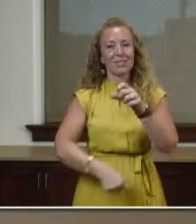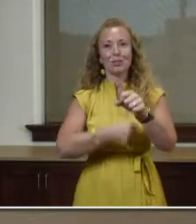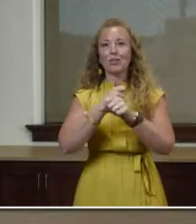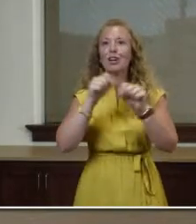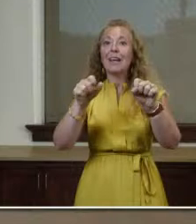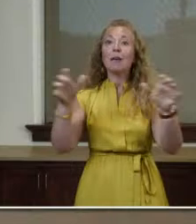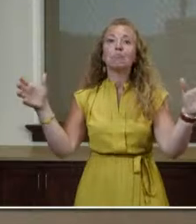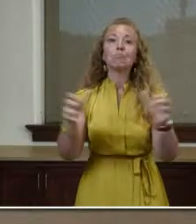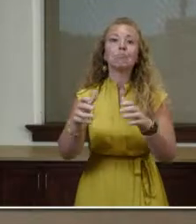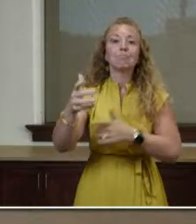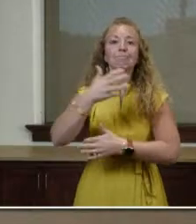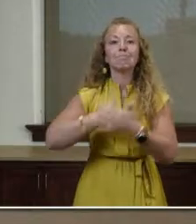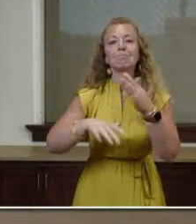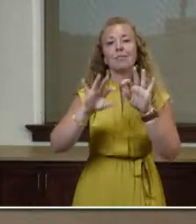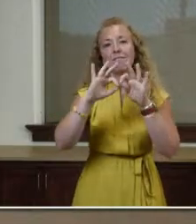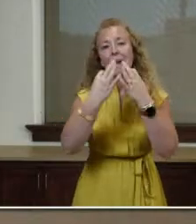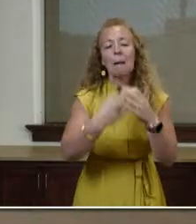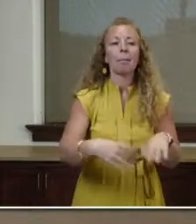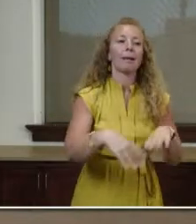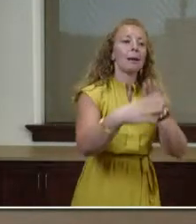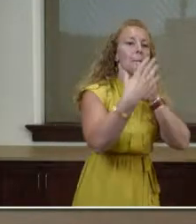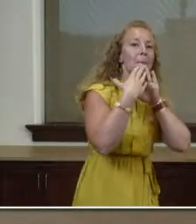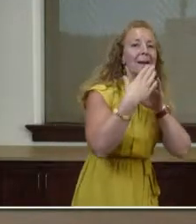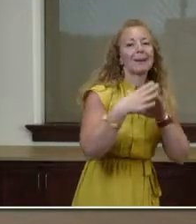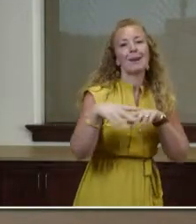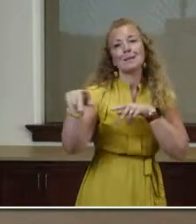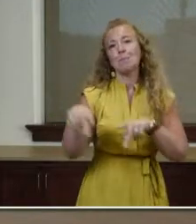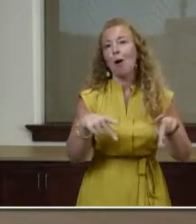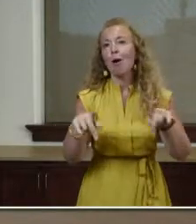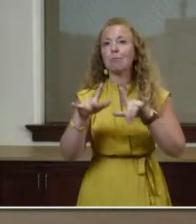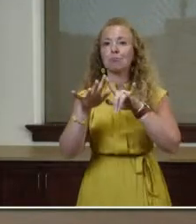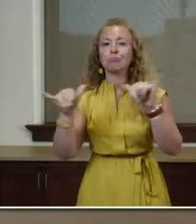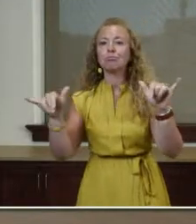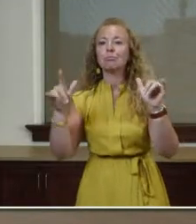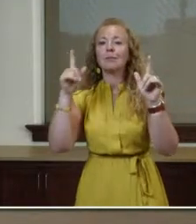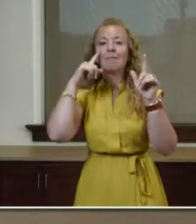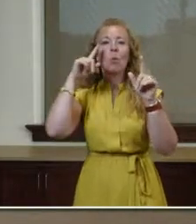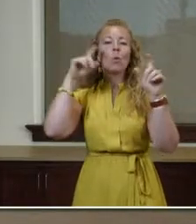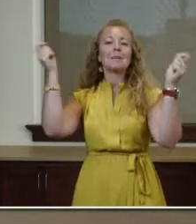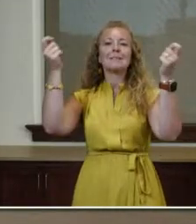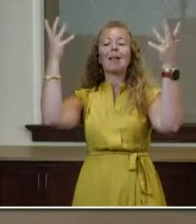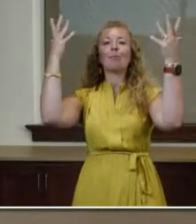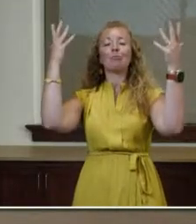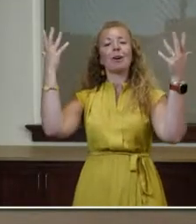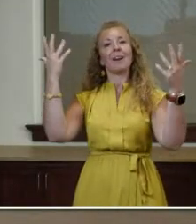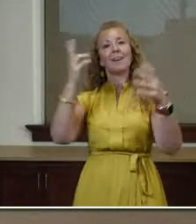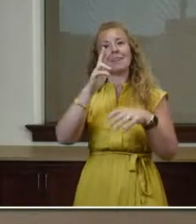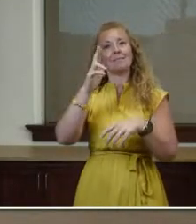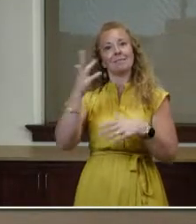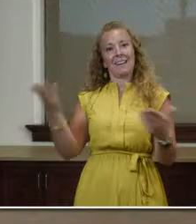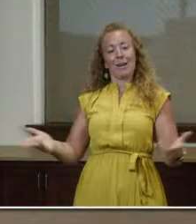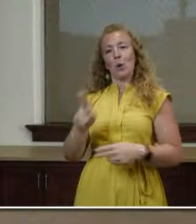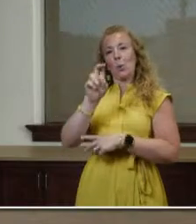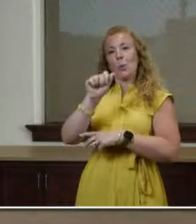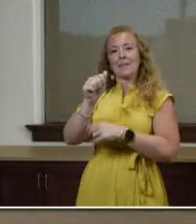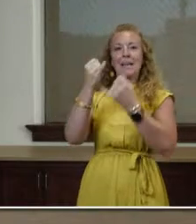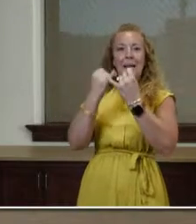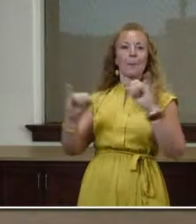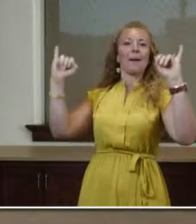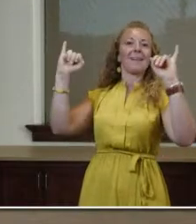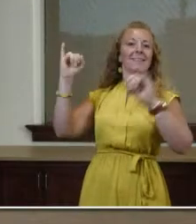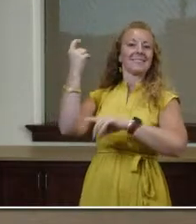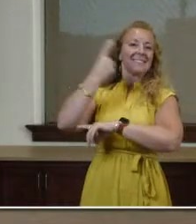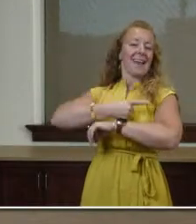with our families, picnics, parties, et cetera, celebrations of our nation's independence on the 4th of July